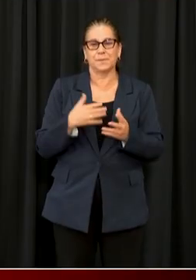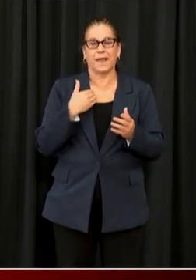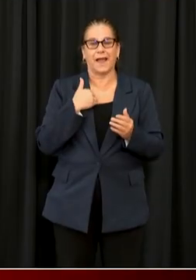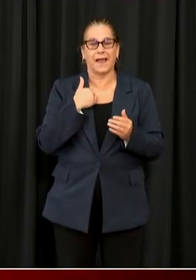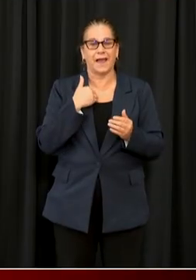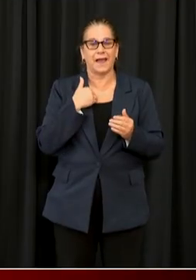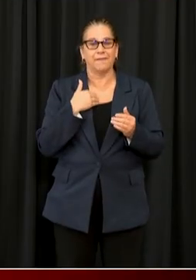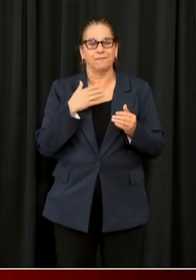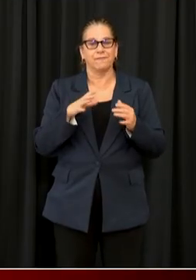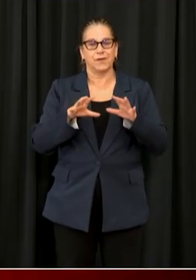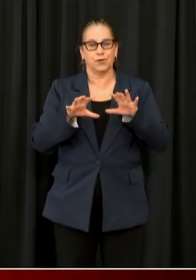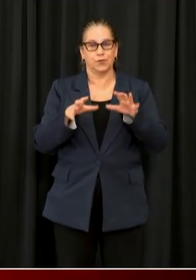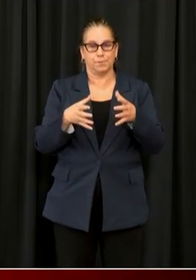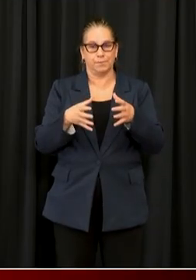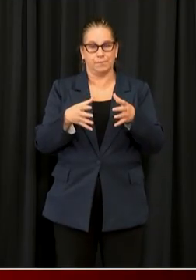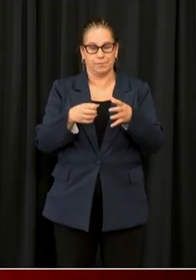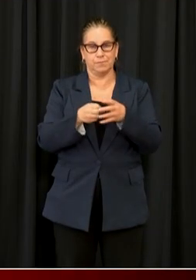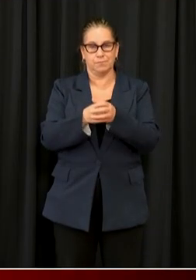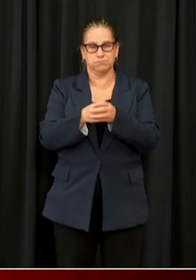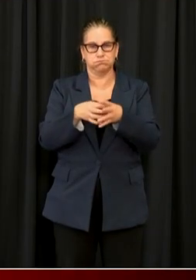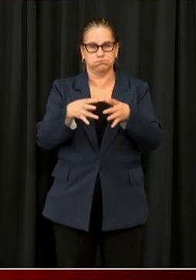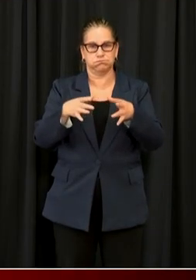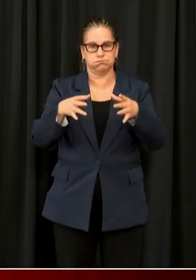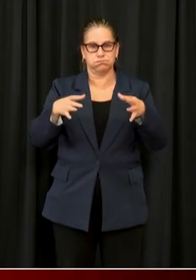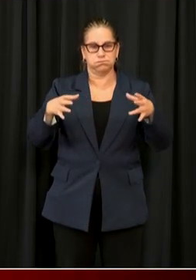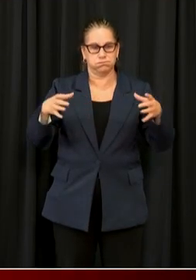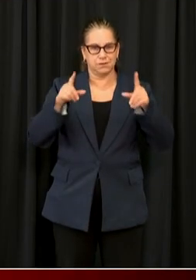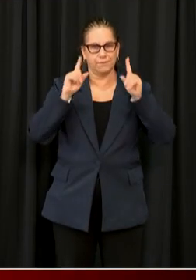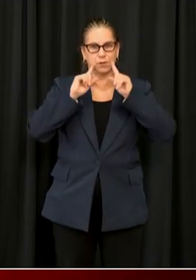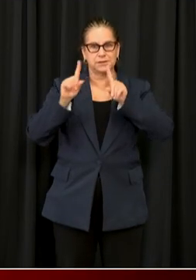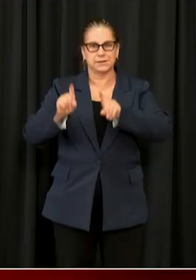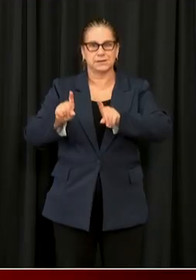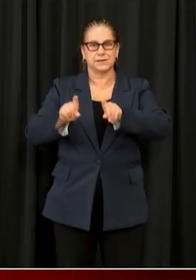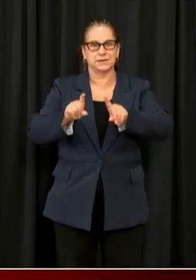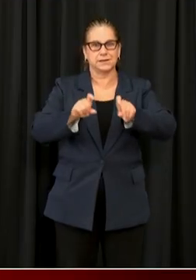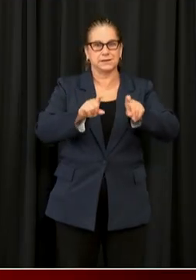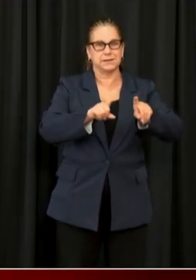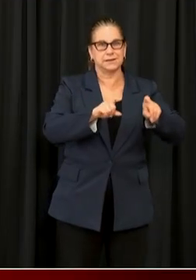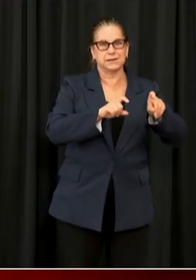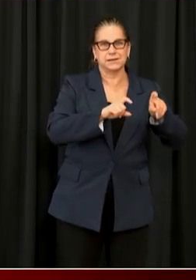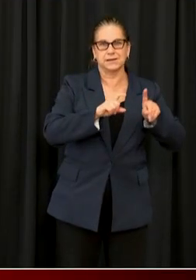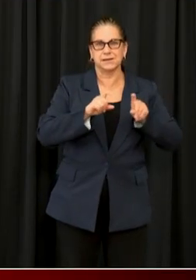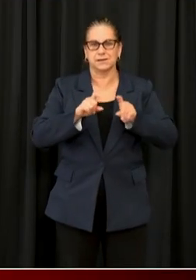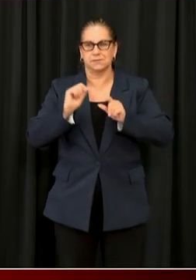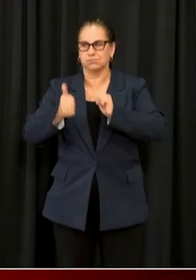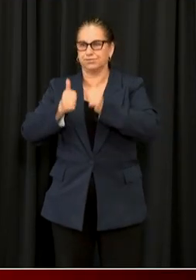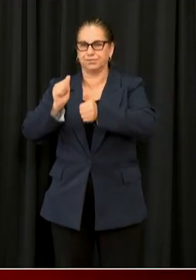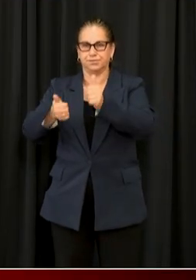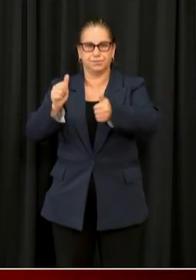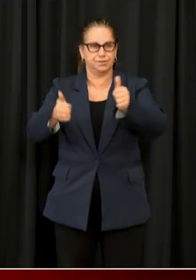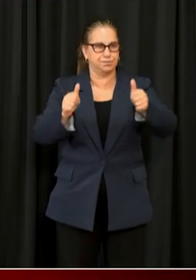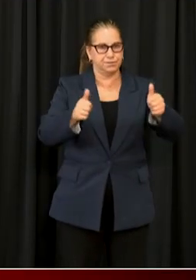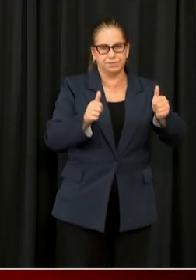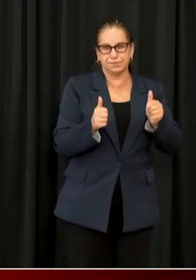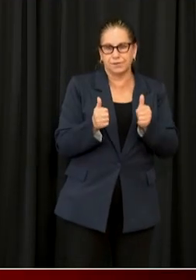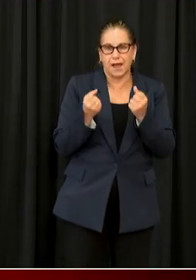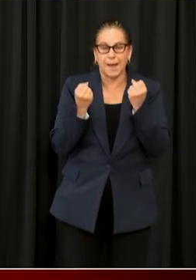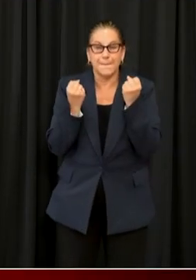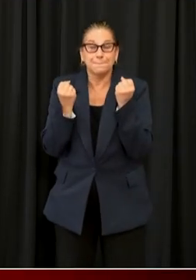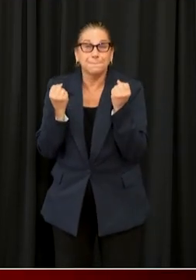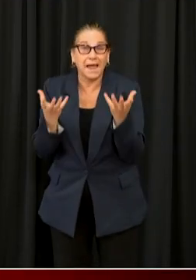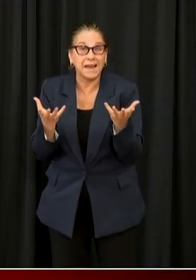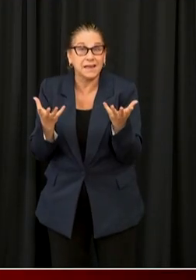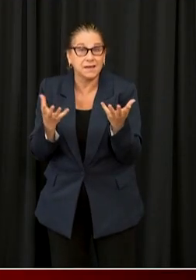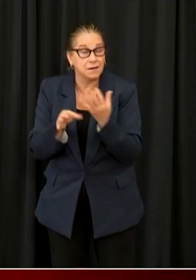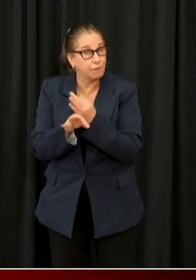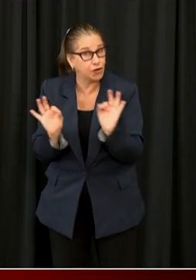who needs a test to get a test. It's free. You may walk up without an appointment, and you may continue to